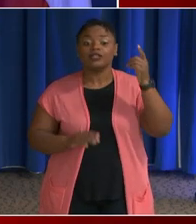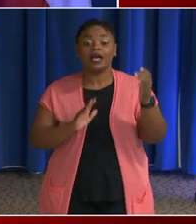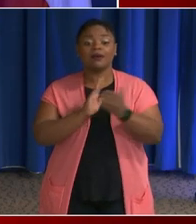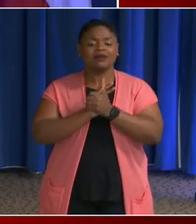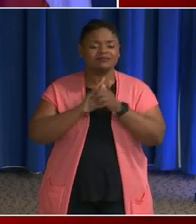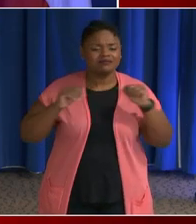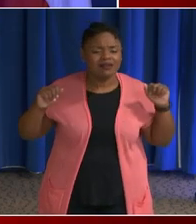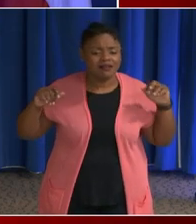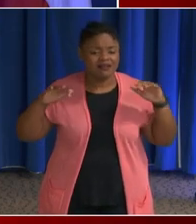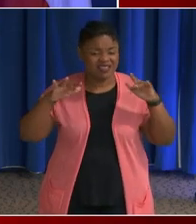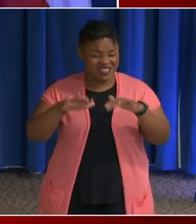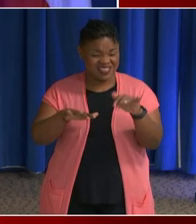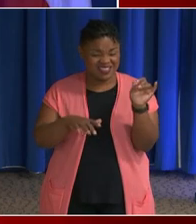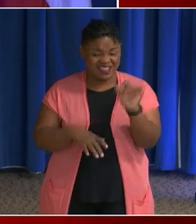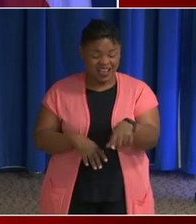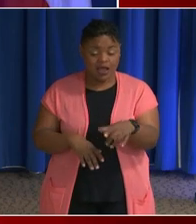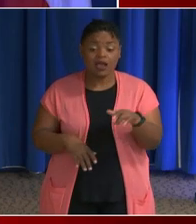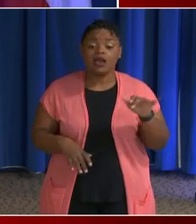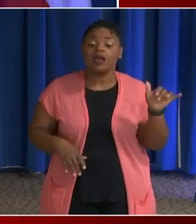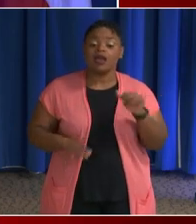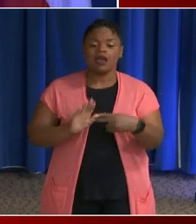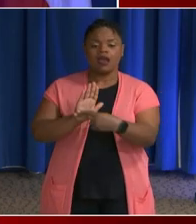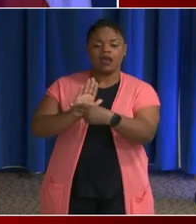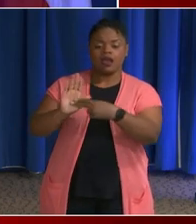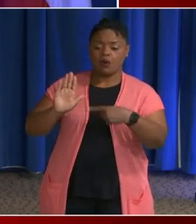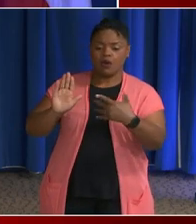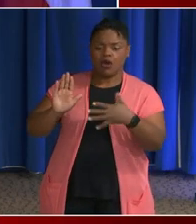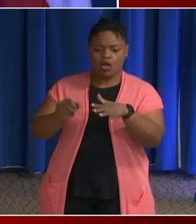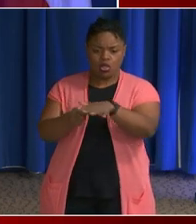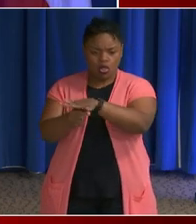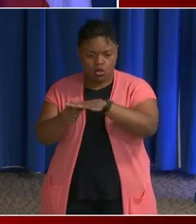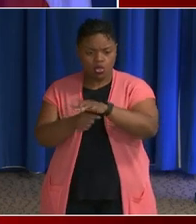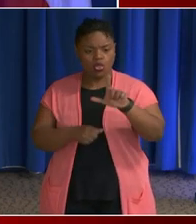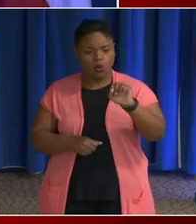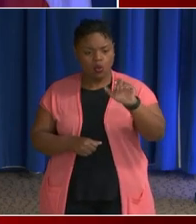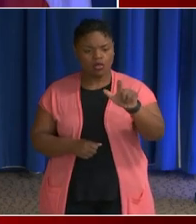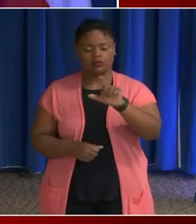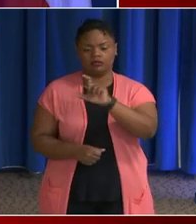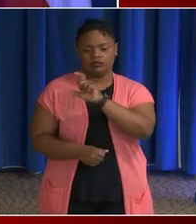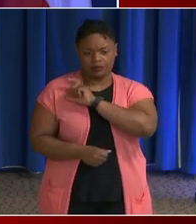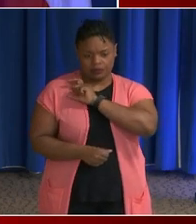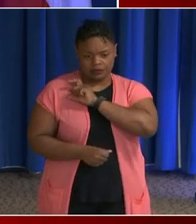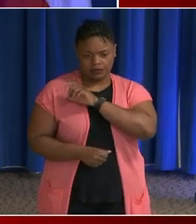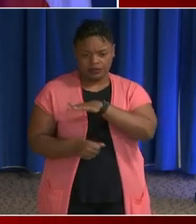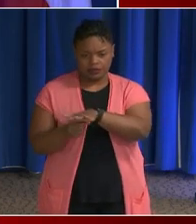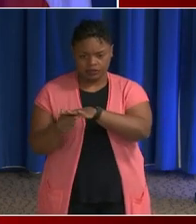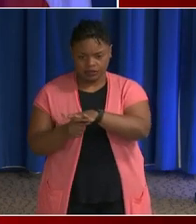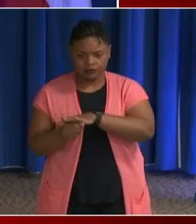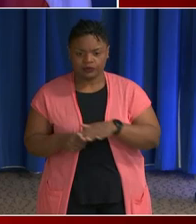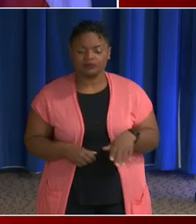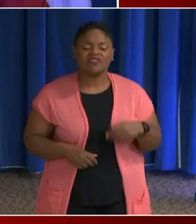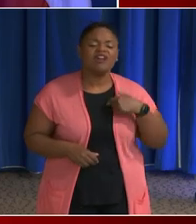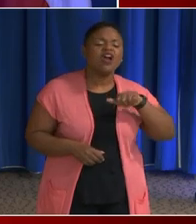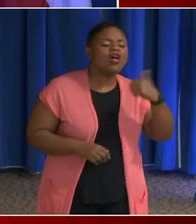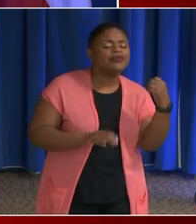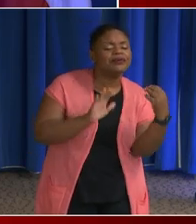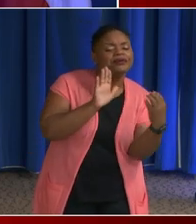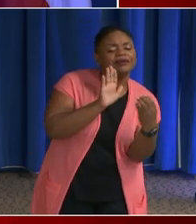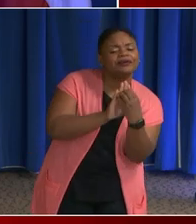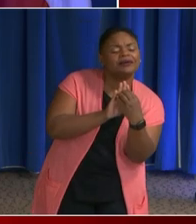as local law enforcement. And then there are a few measures that are unrelated to the